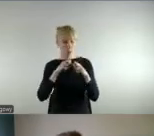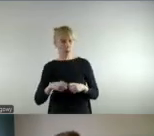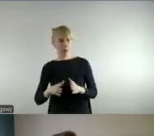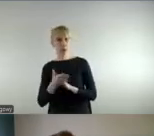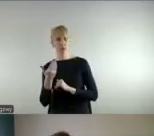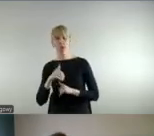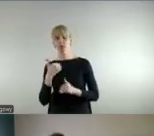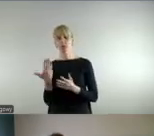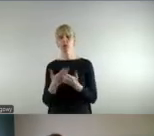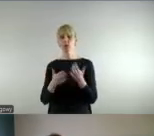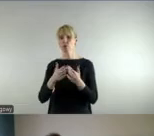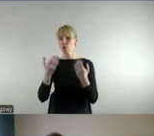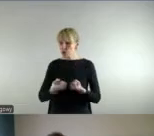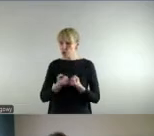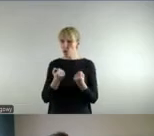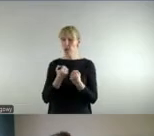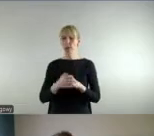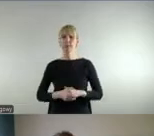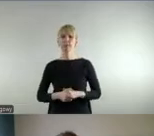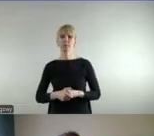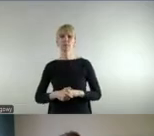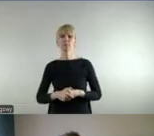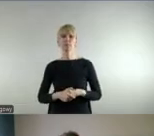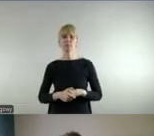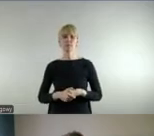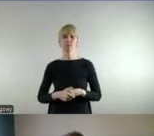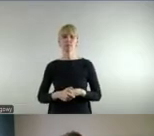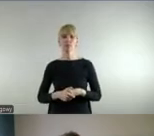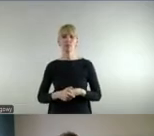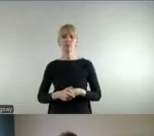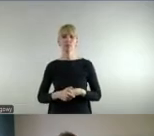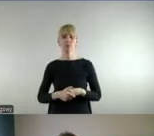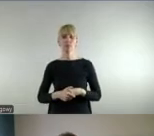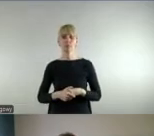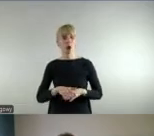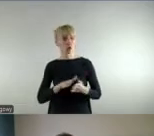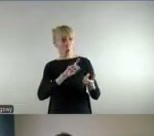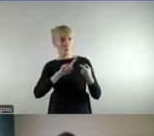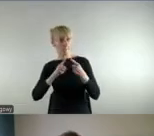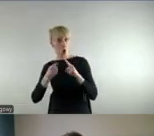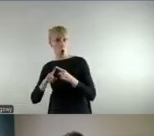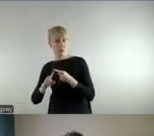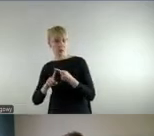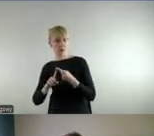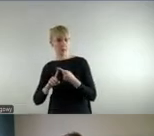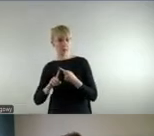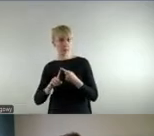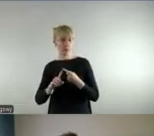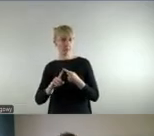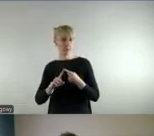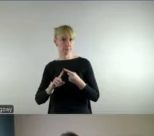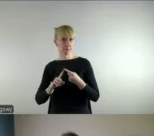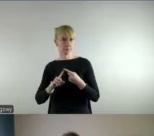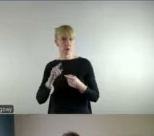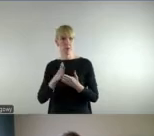consequences. So our policy or strategy is to push the big red button as early as possible, and we'll be prepared